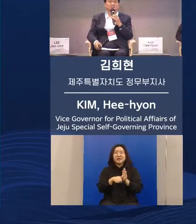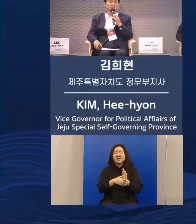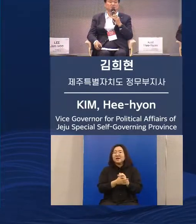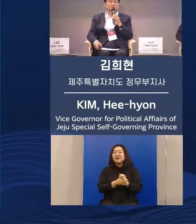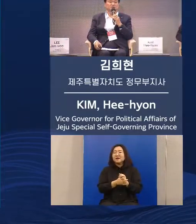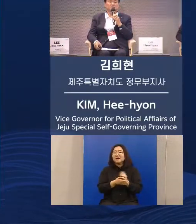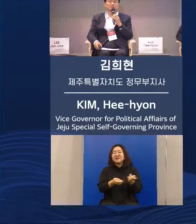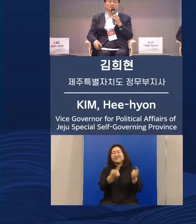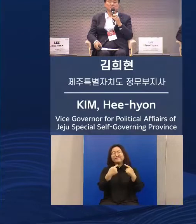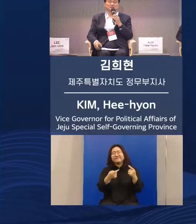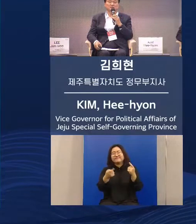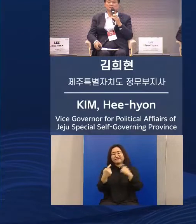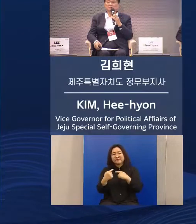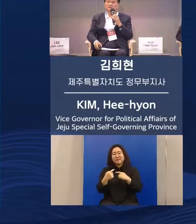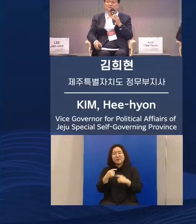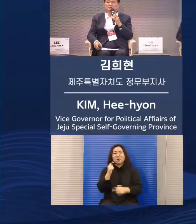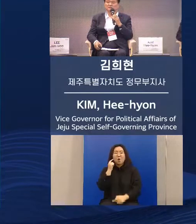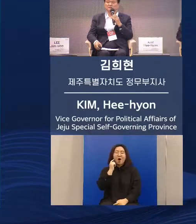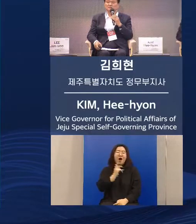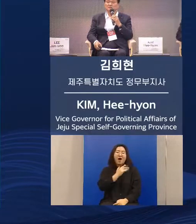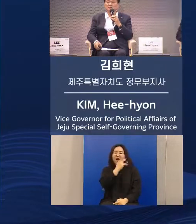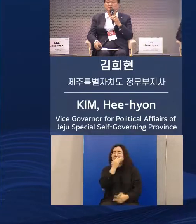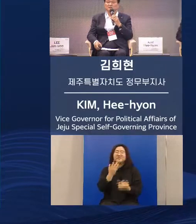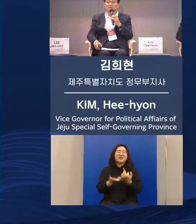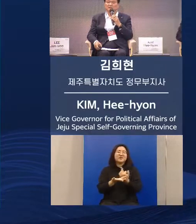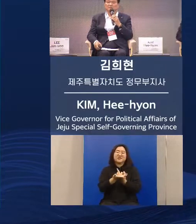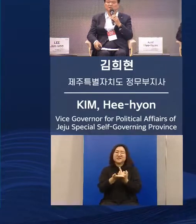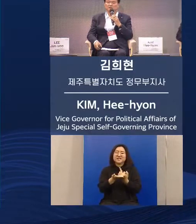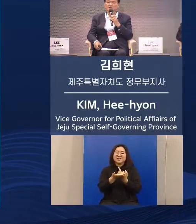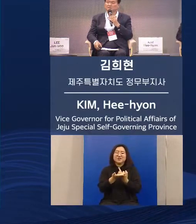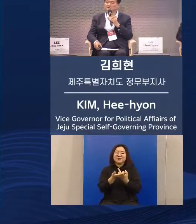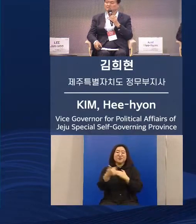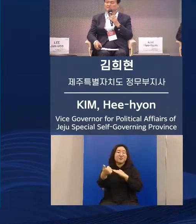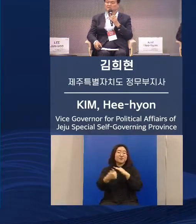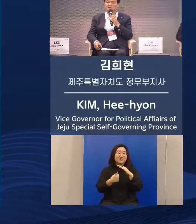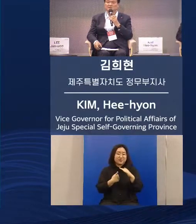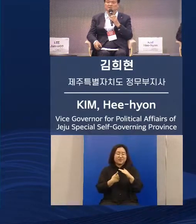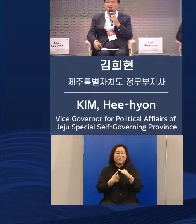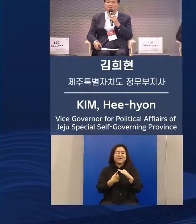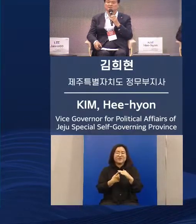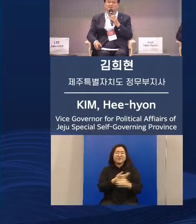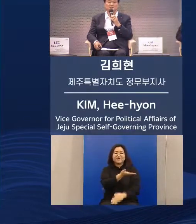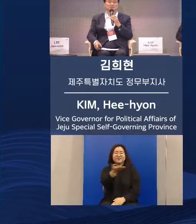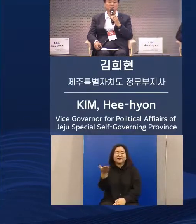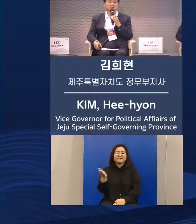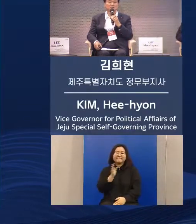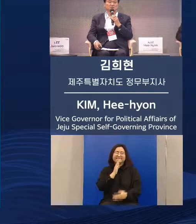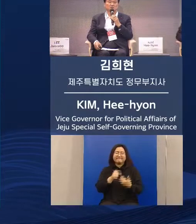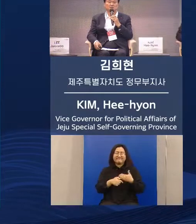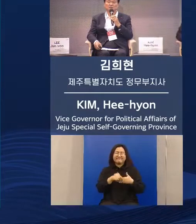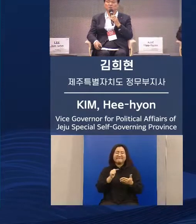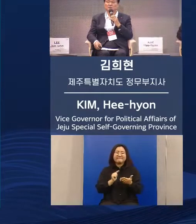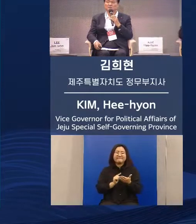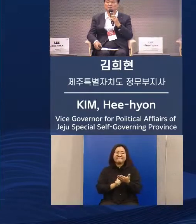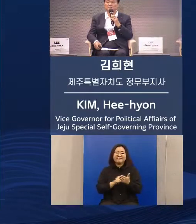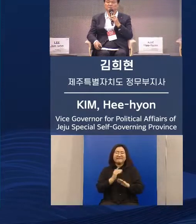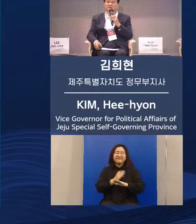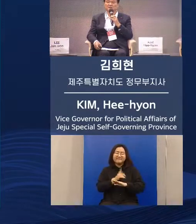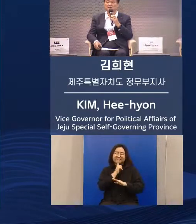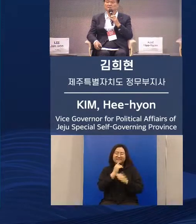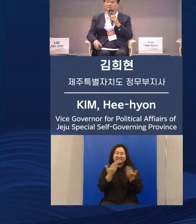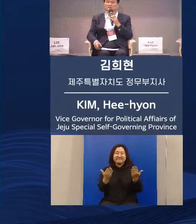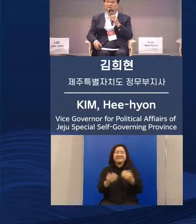Jeju Provincial Government. Thank you very much for visiting beautiful Jeju in this